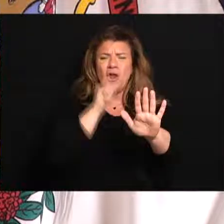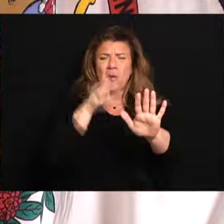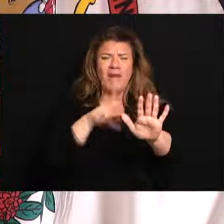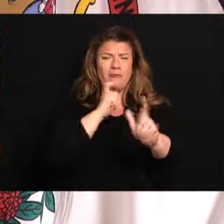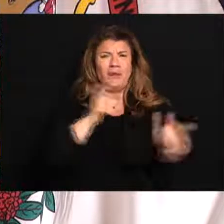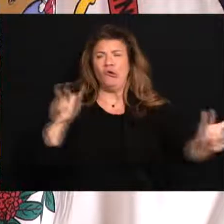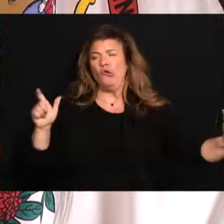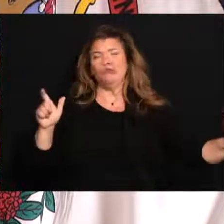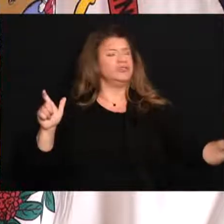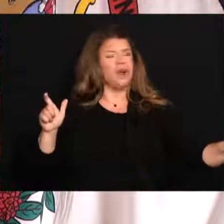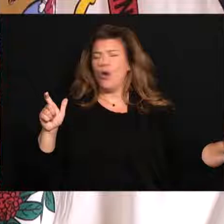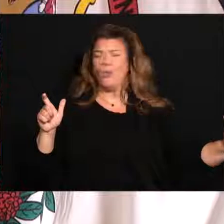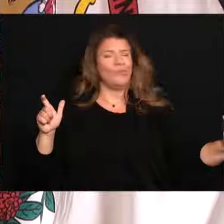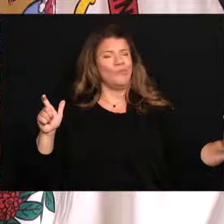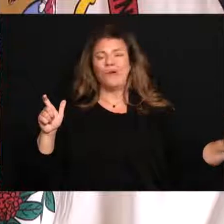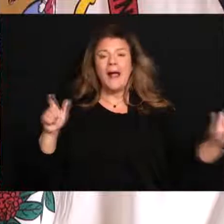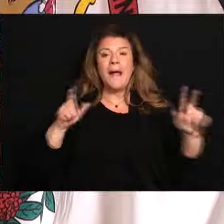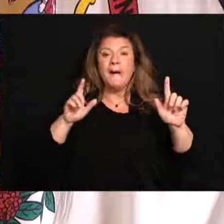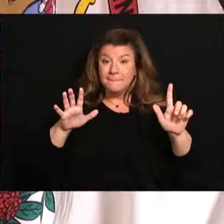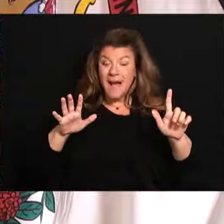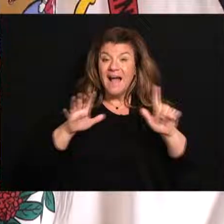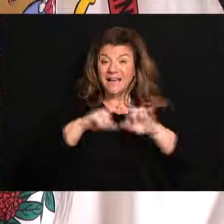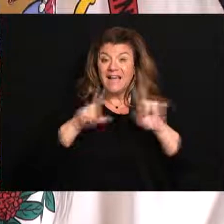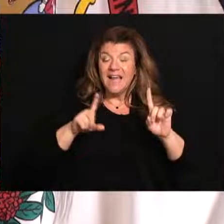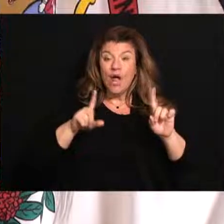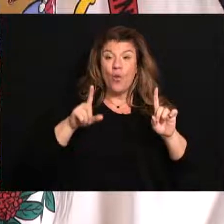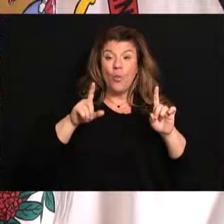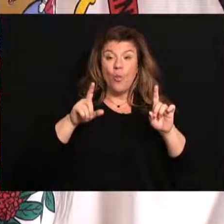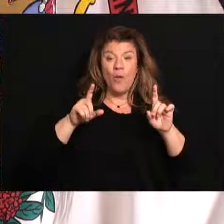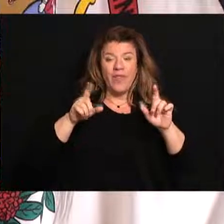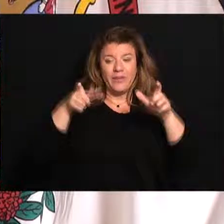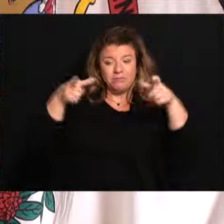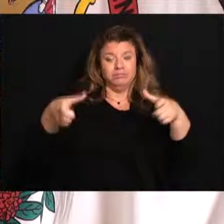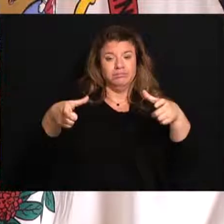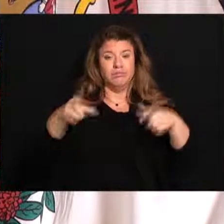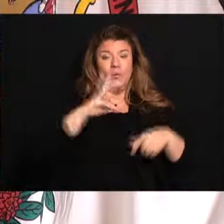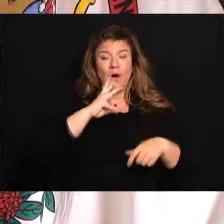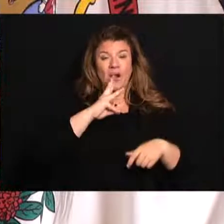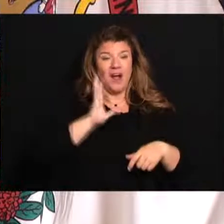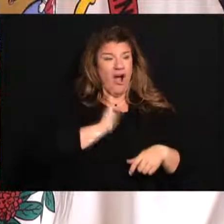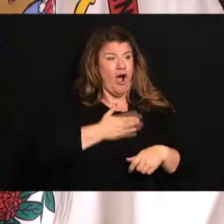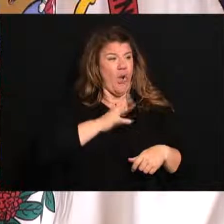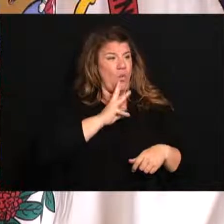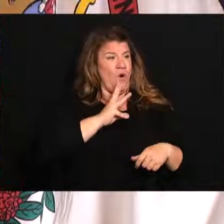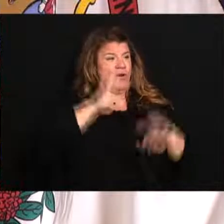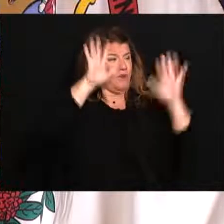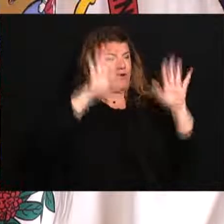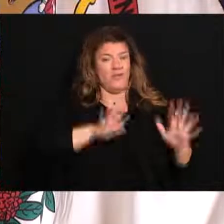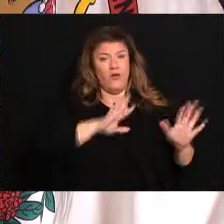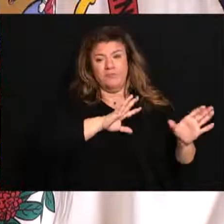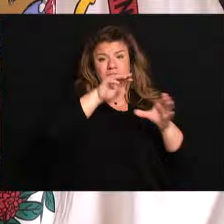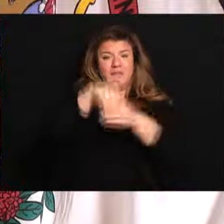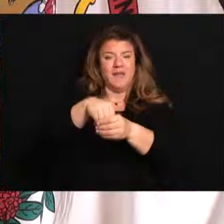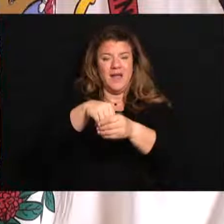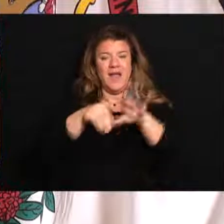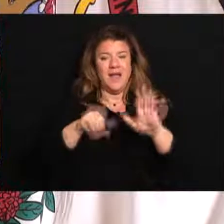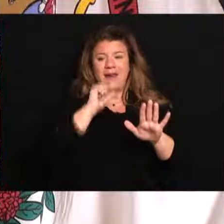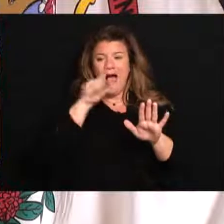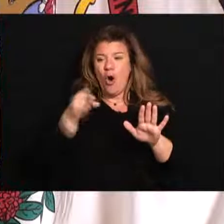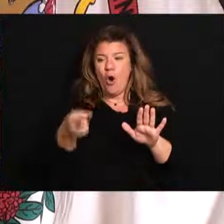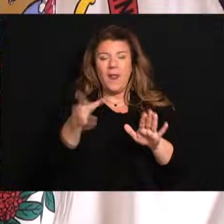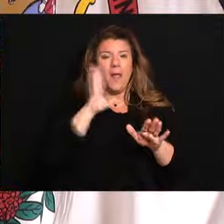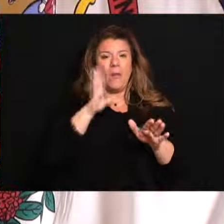lakes, but absolutely they with the greatest waters that we have, you know, not only would they serve